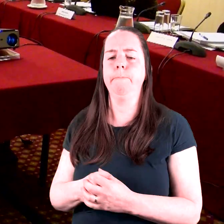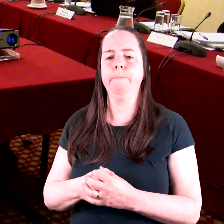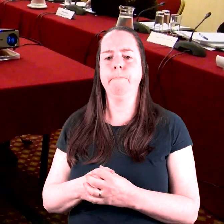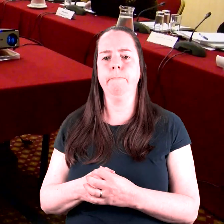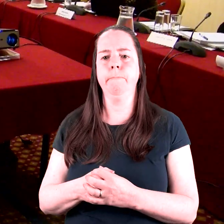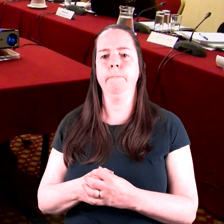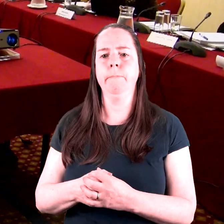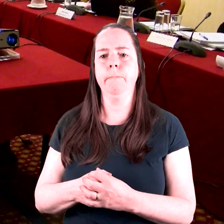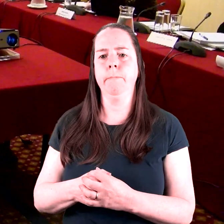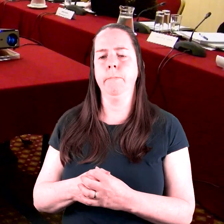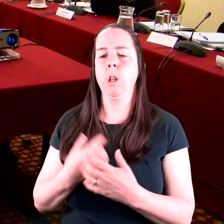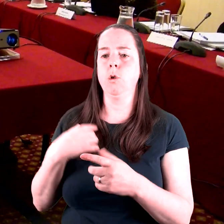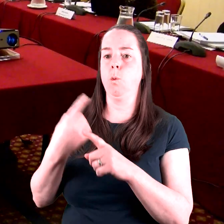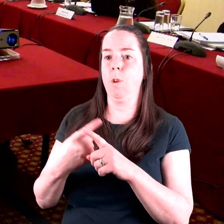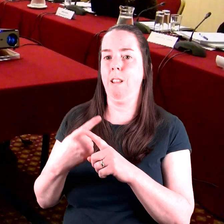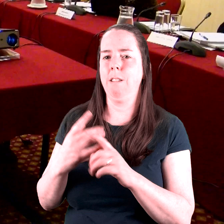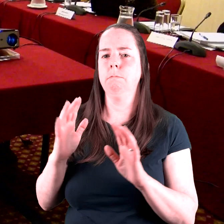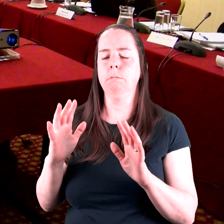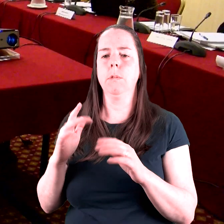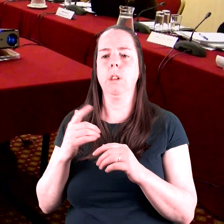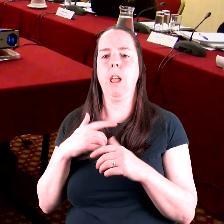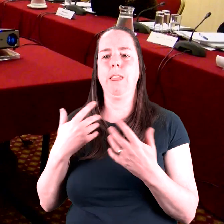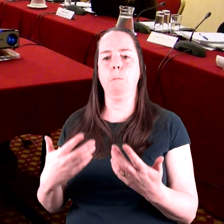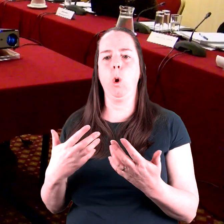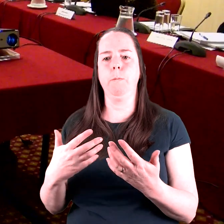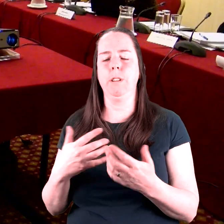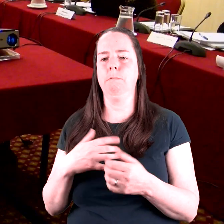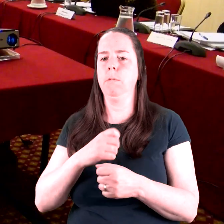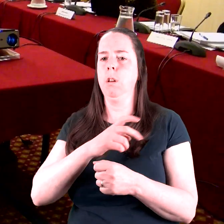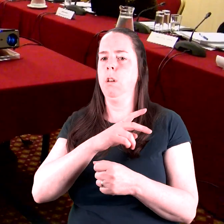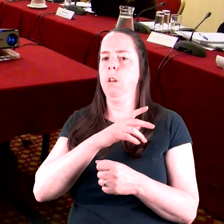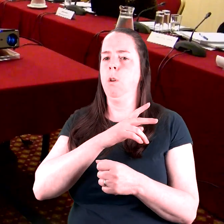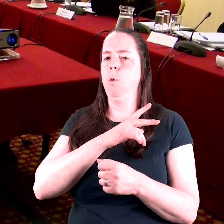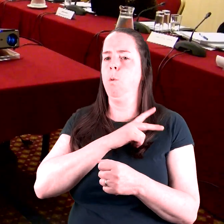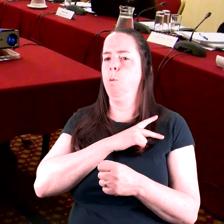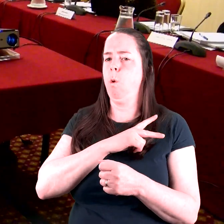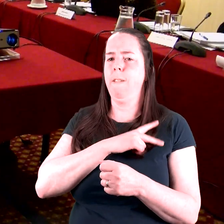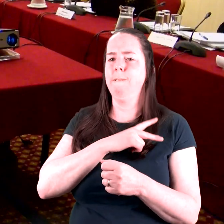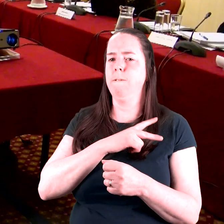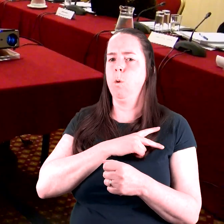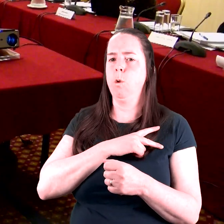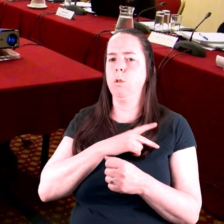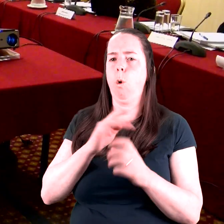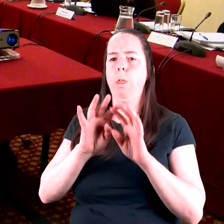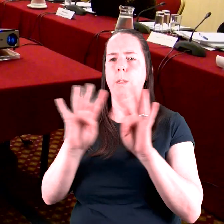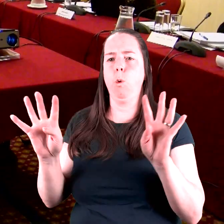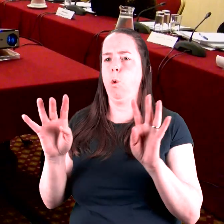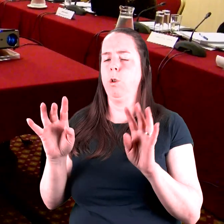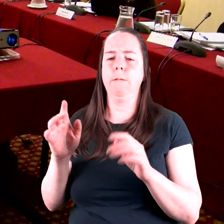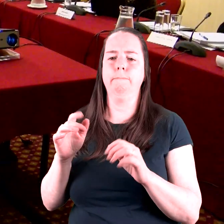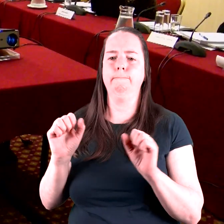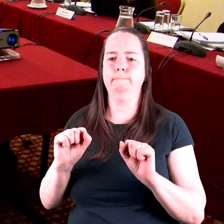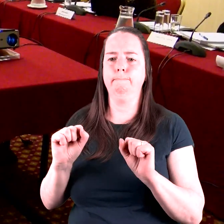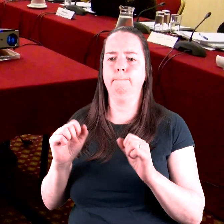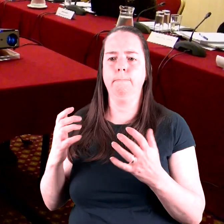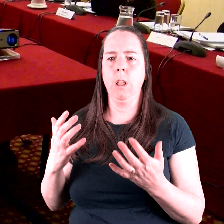travel. And just quickly on that, at the moment we don't have the workforce on that board. We do have,